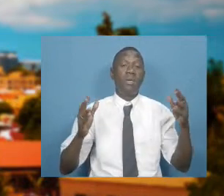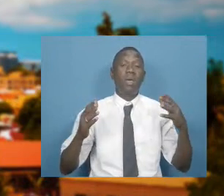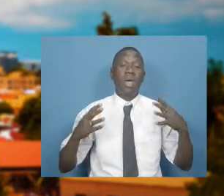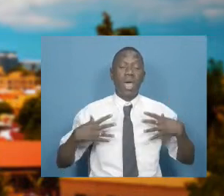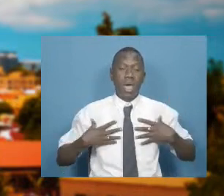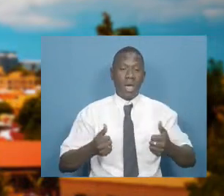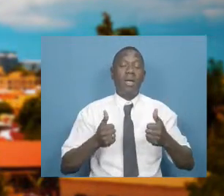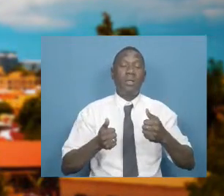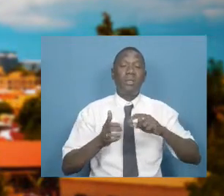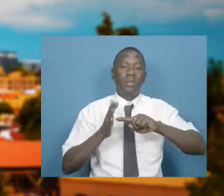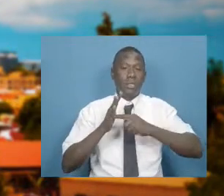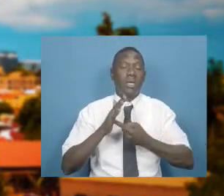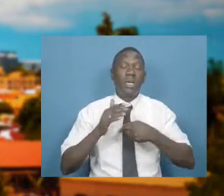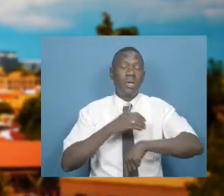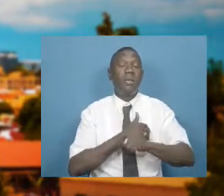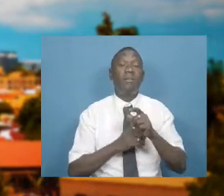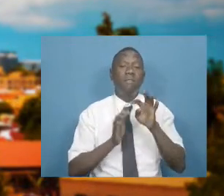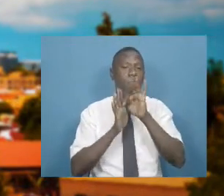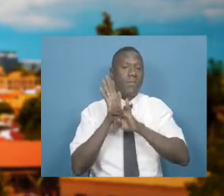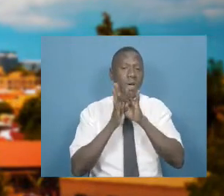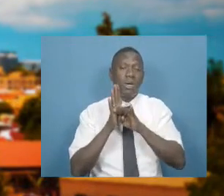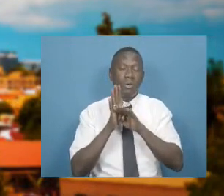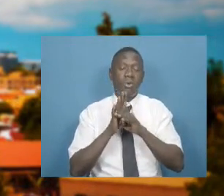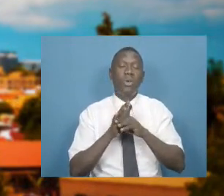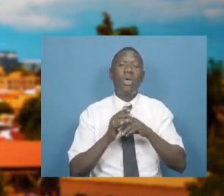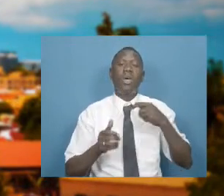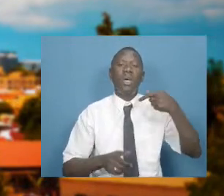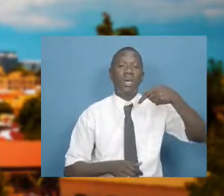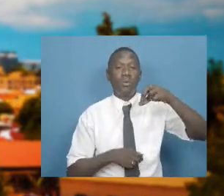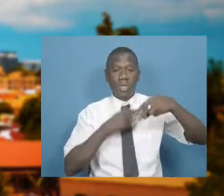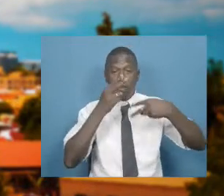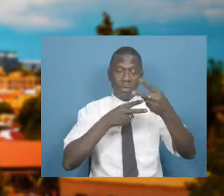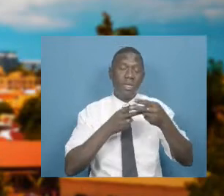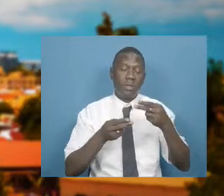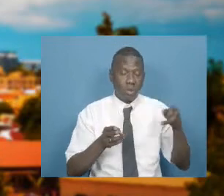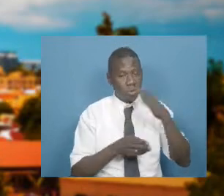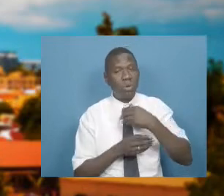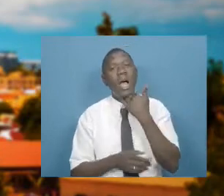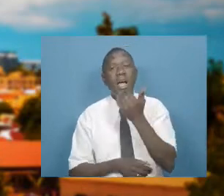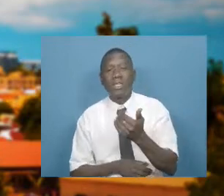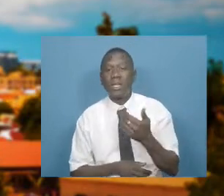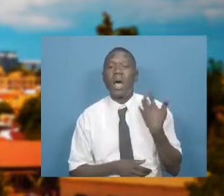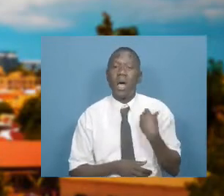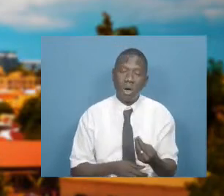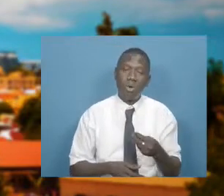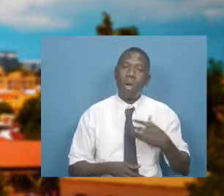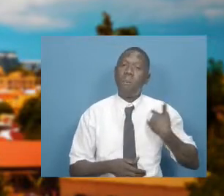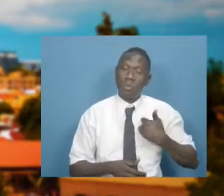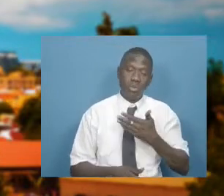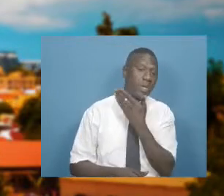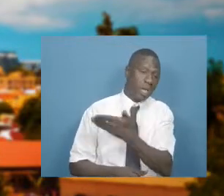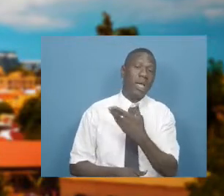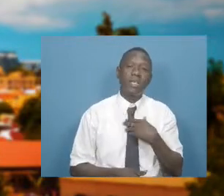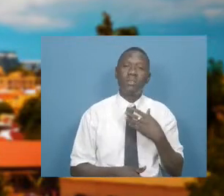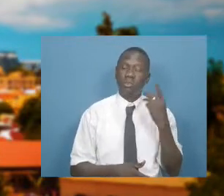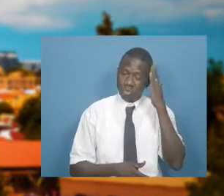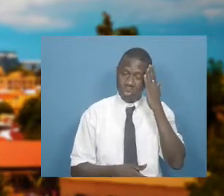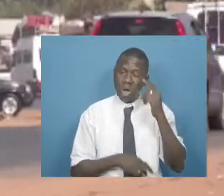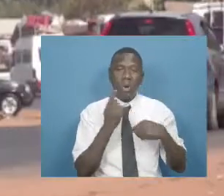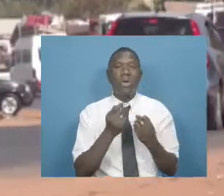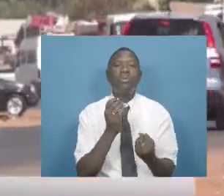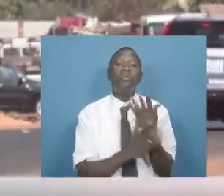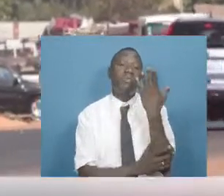region, QTV visited the community to find out how residents feel about the project. Our Omar P. Jallo has the rest of that